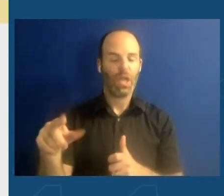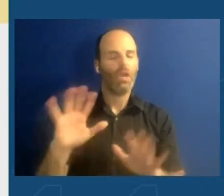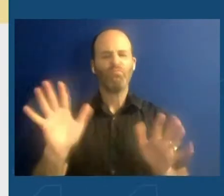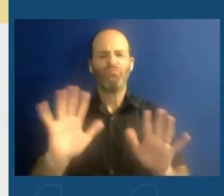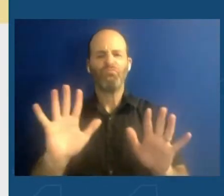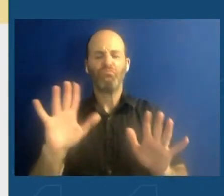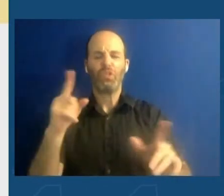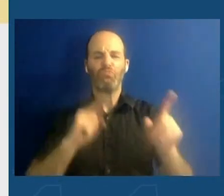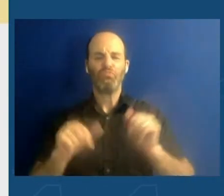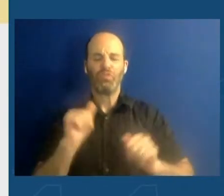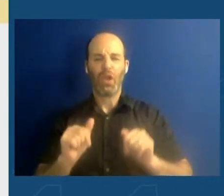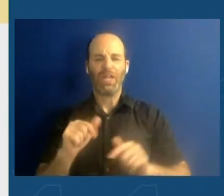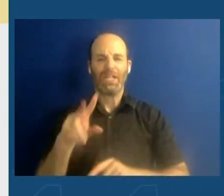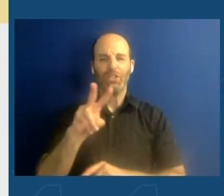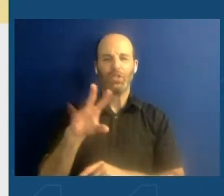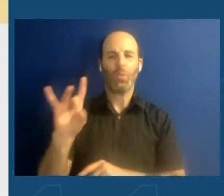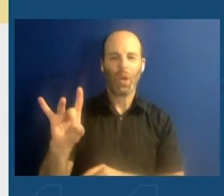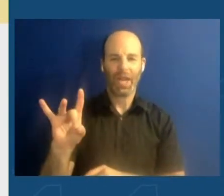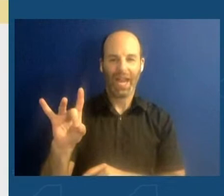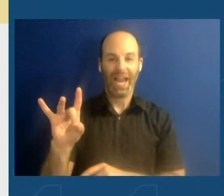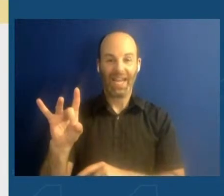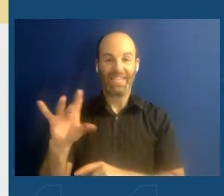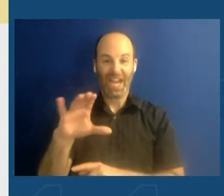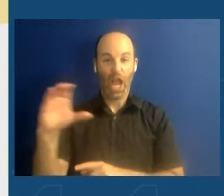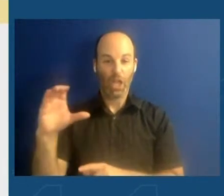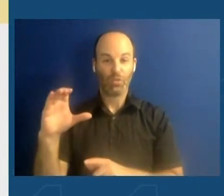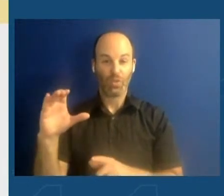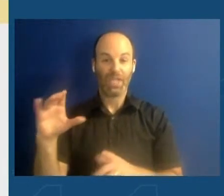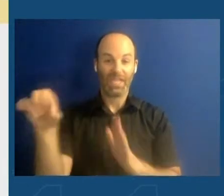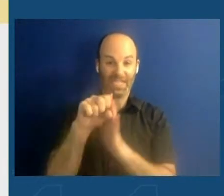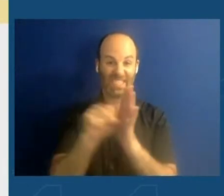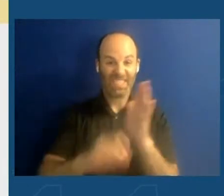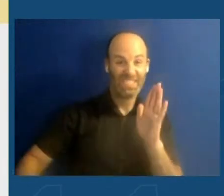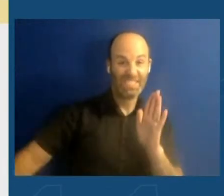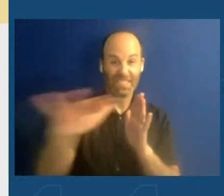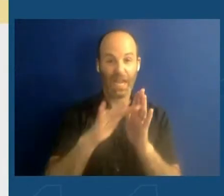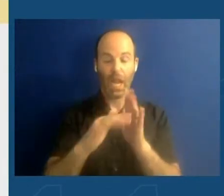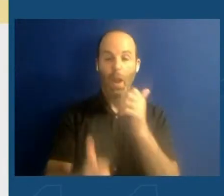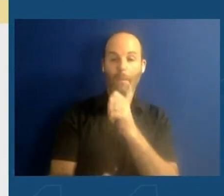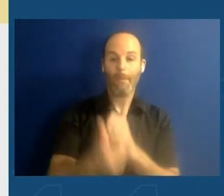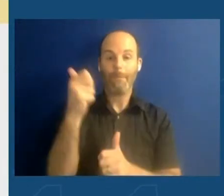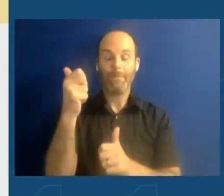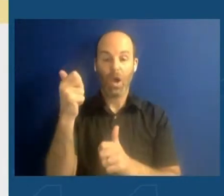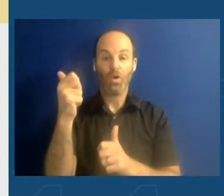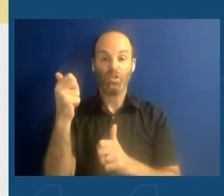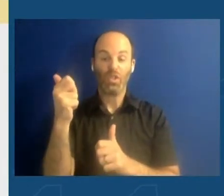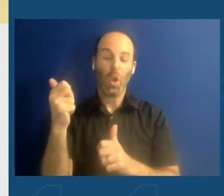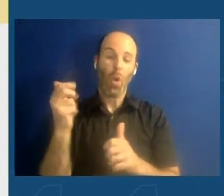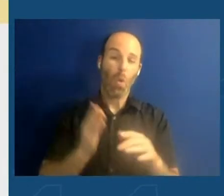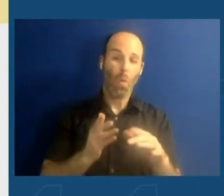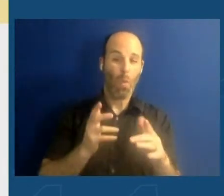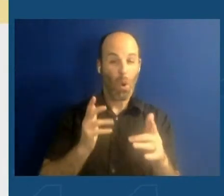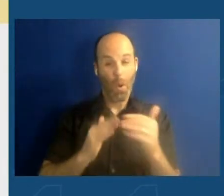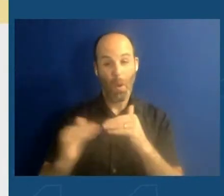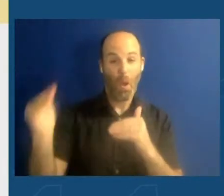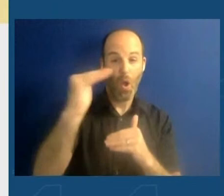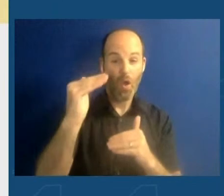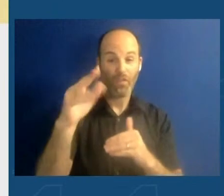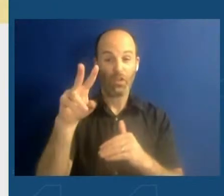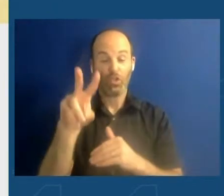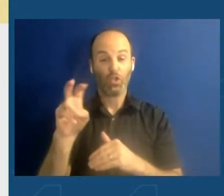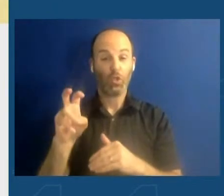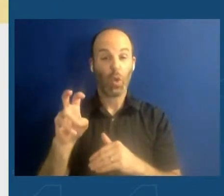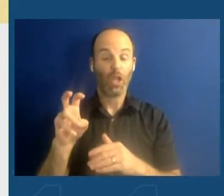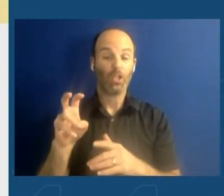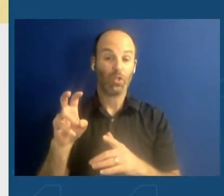2,800 is statewide. The vast majority of these, we've just passed 200 cases in the rest of state. The